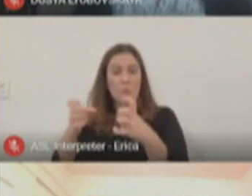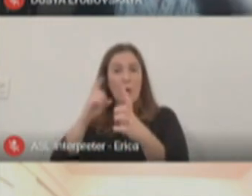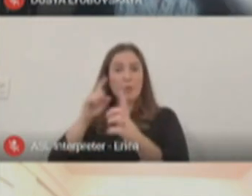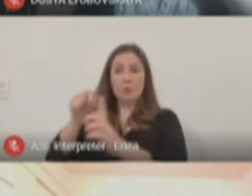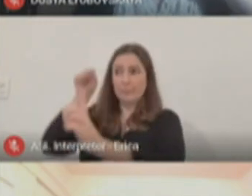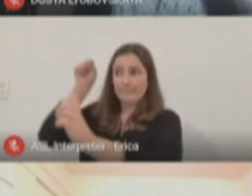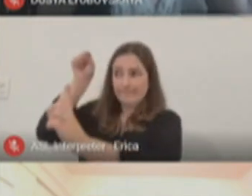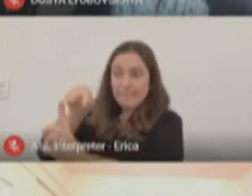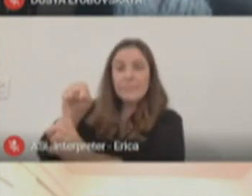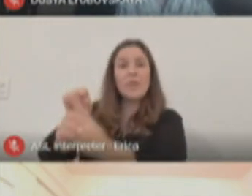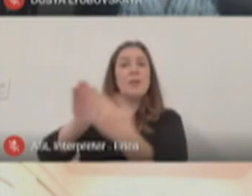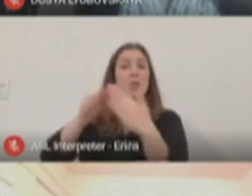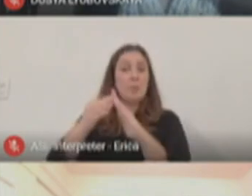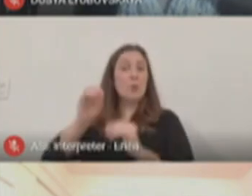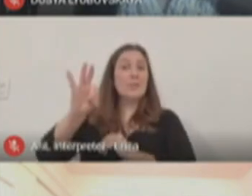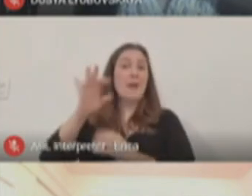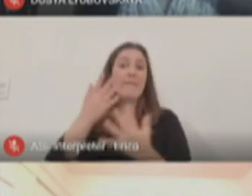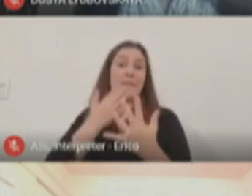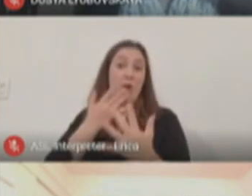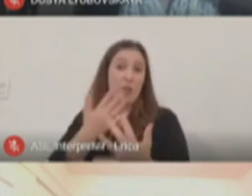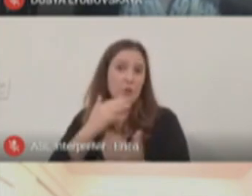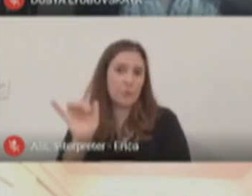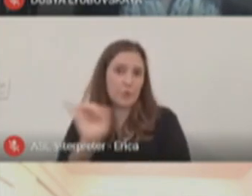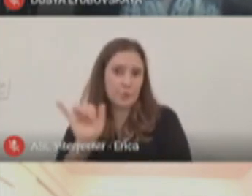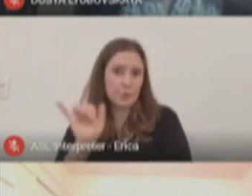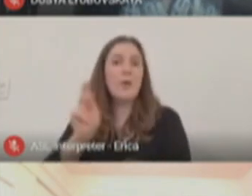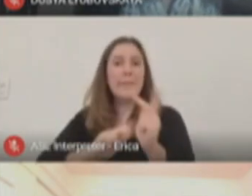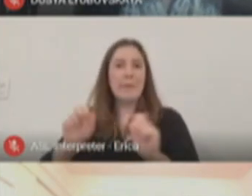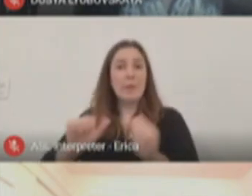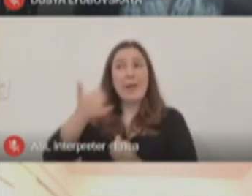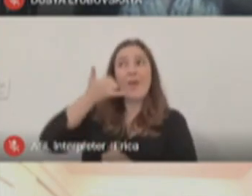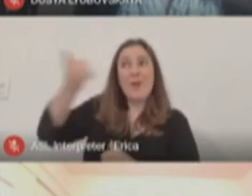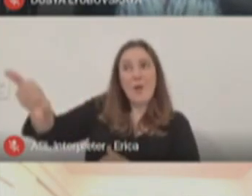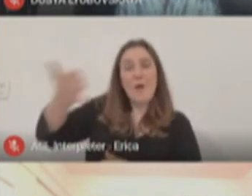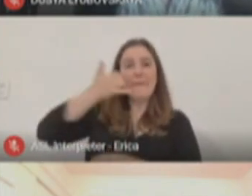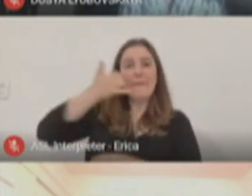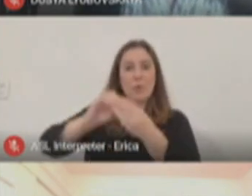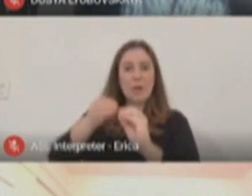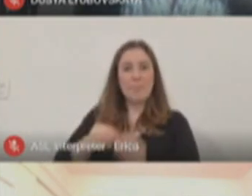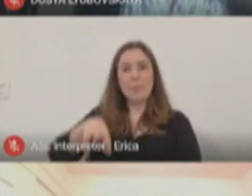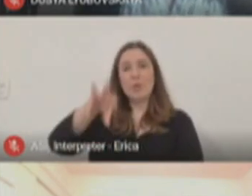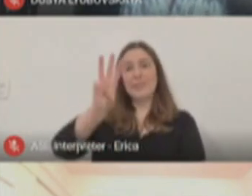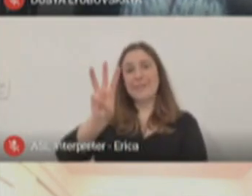color, we're also, people can call that number, which is